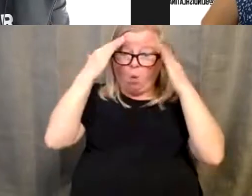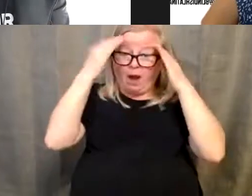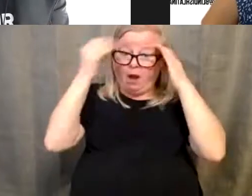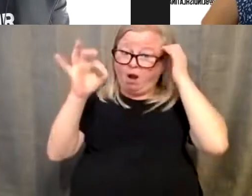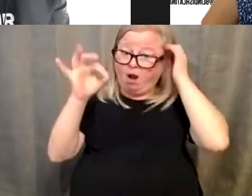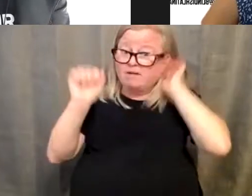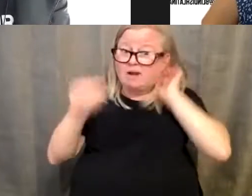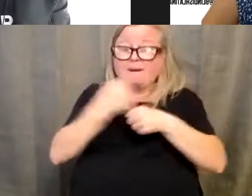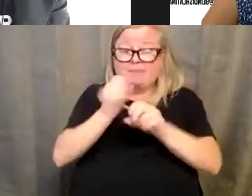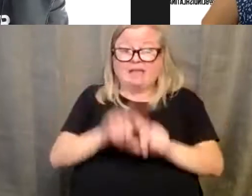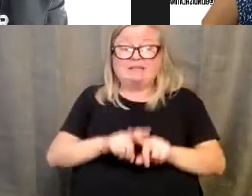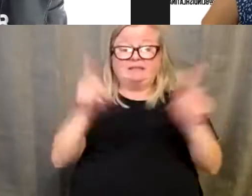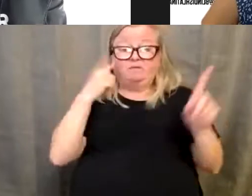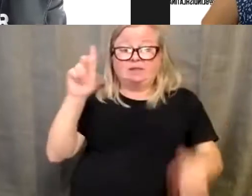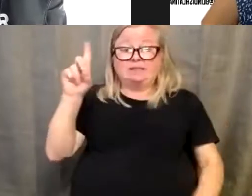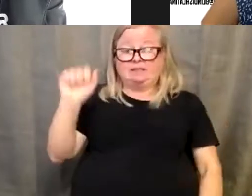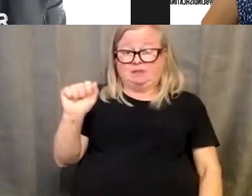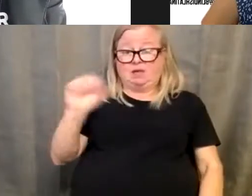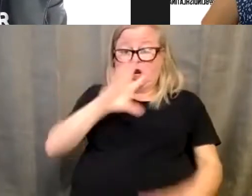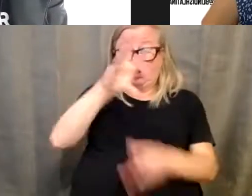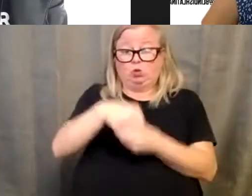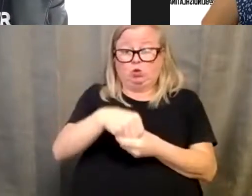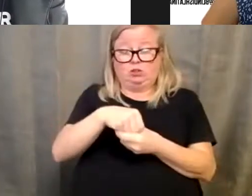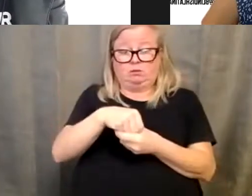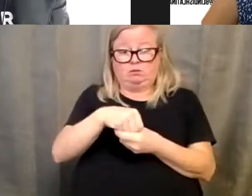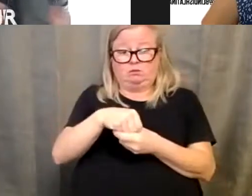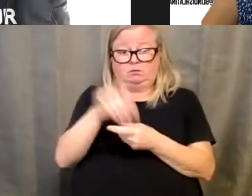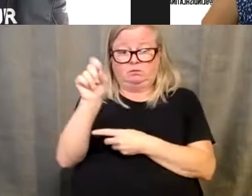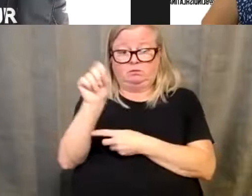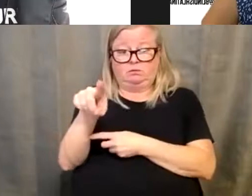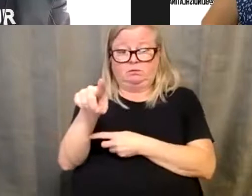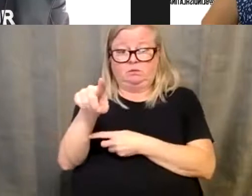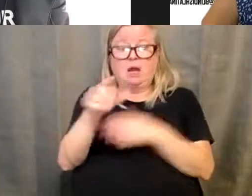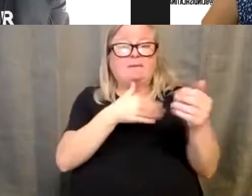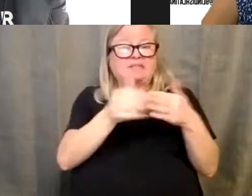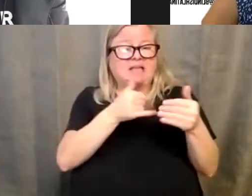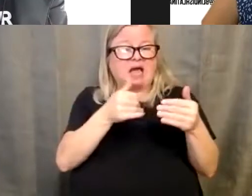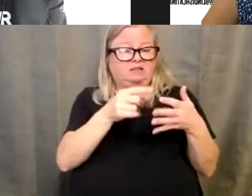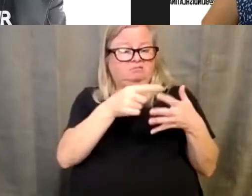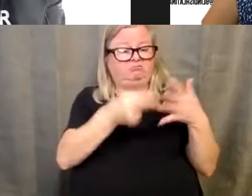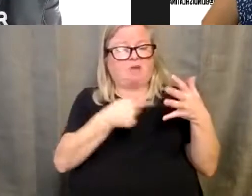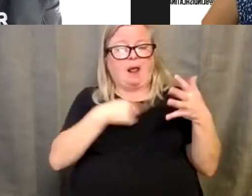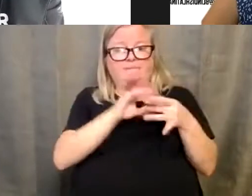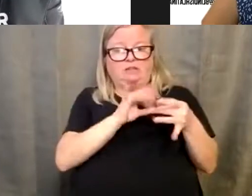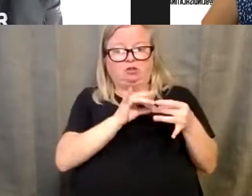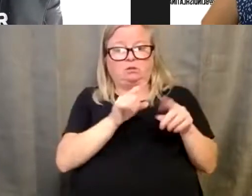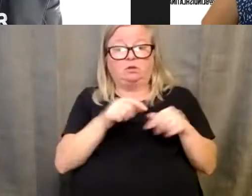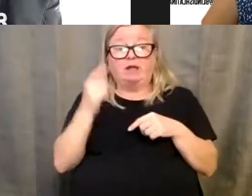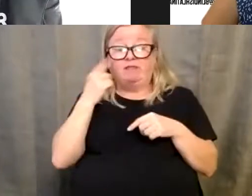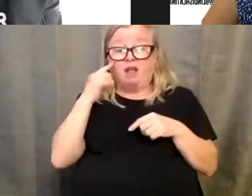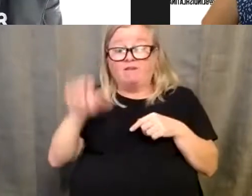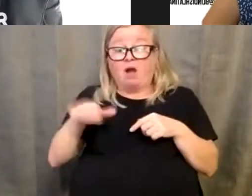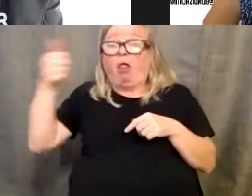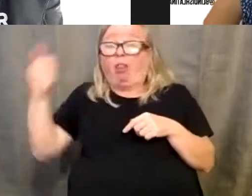make a difference for disability inclusion? Aside from some of the ones I've mentioned, if you can think of any.